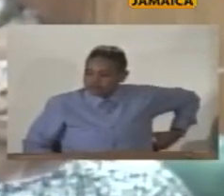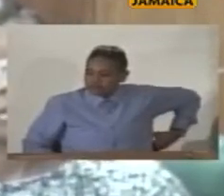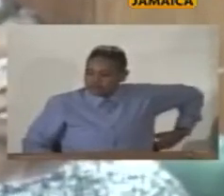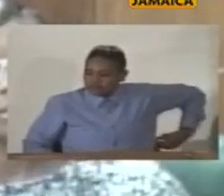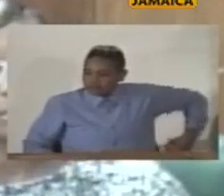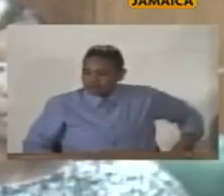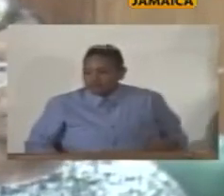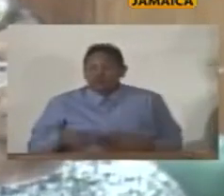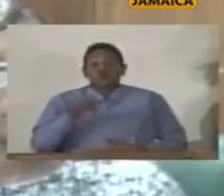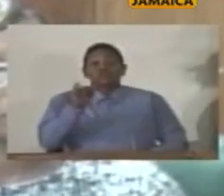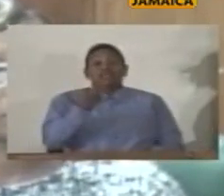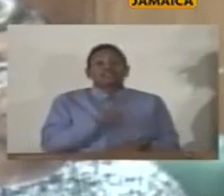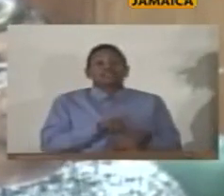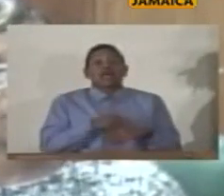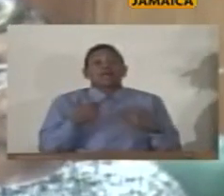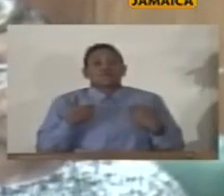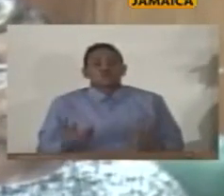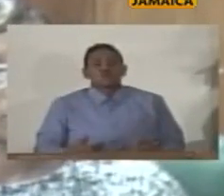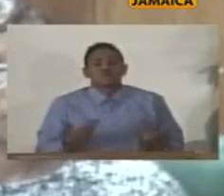the human and